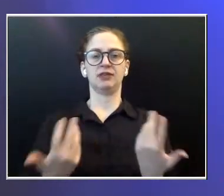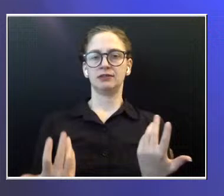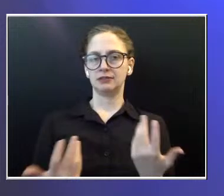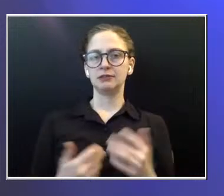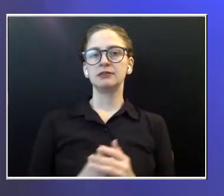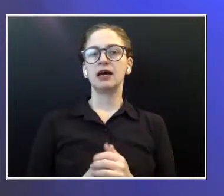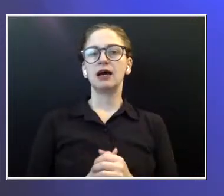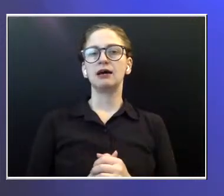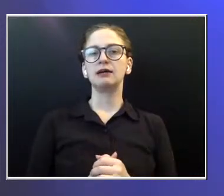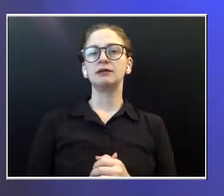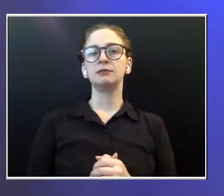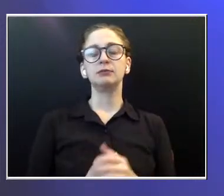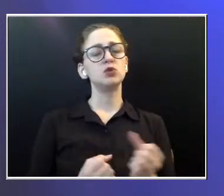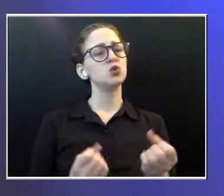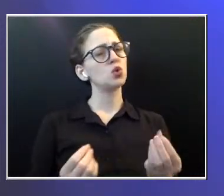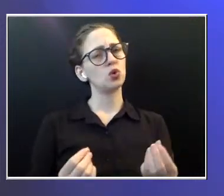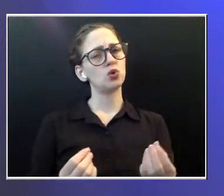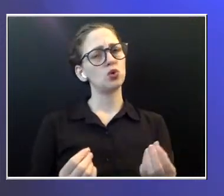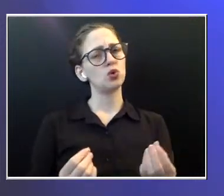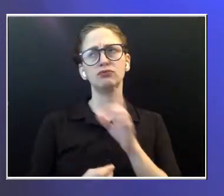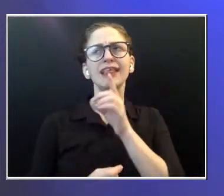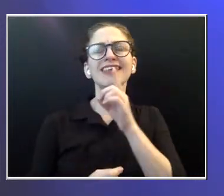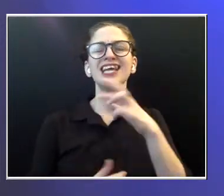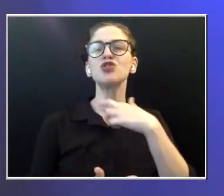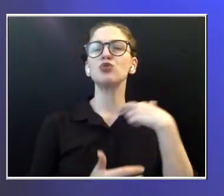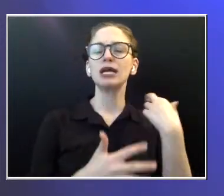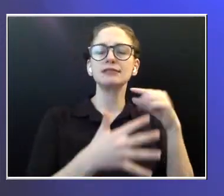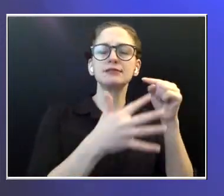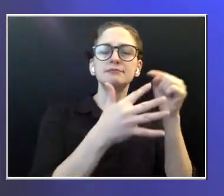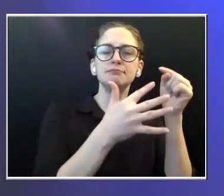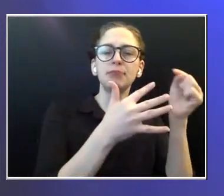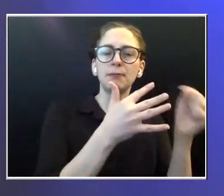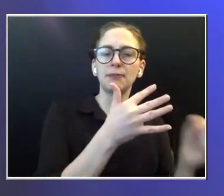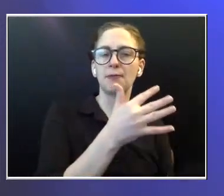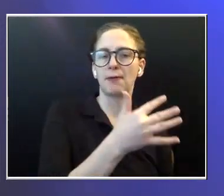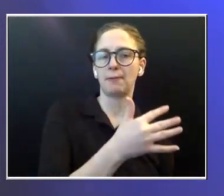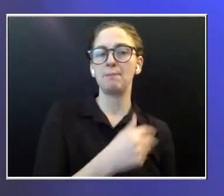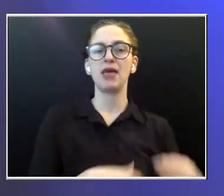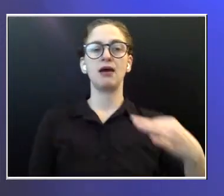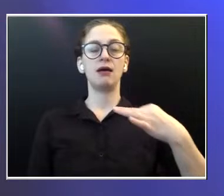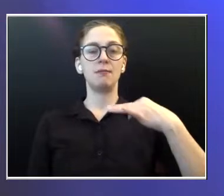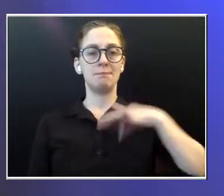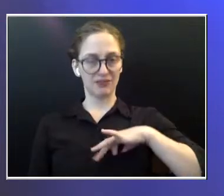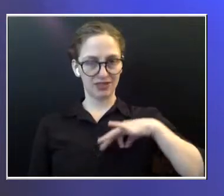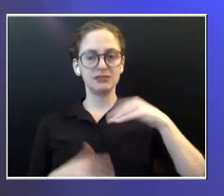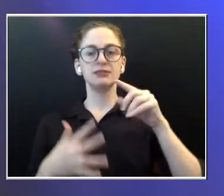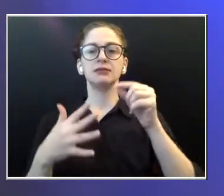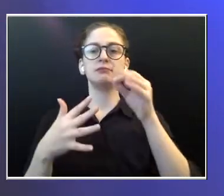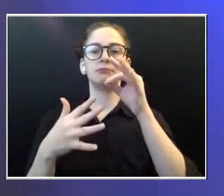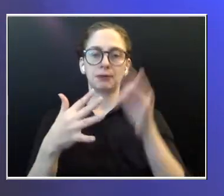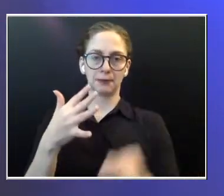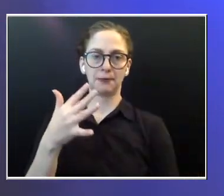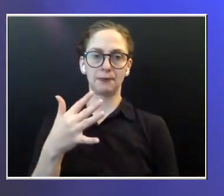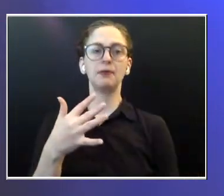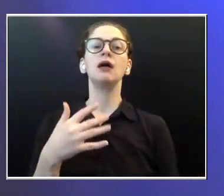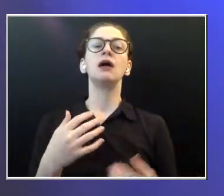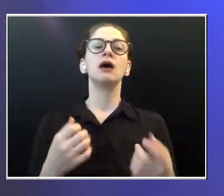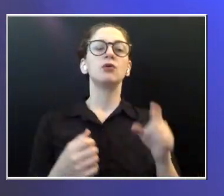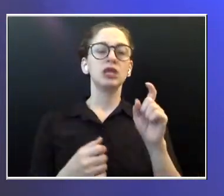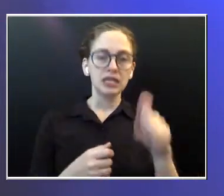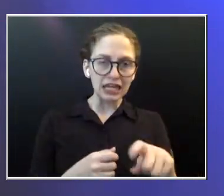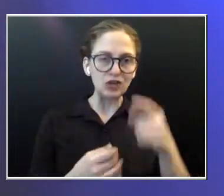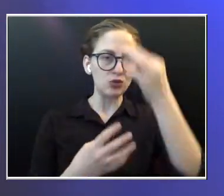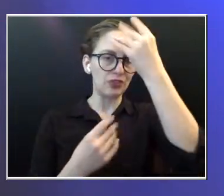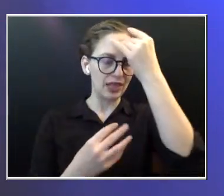risk, undergo your high-risk screenings, then different ages are right for different people about when they want to take that next step. And we're available to counsel them on